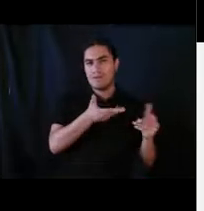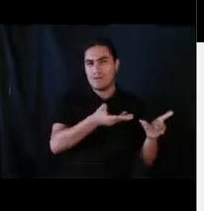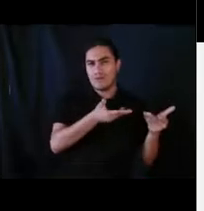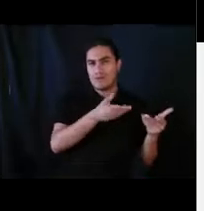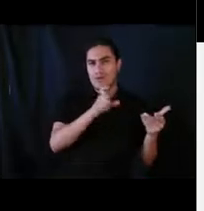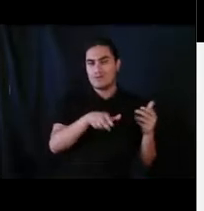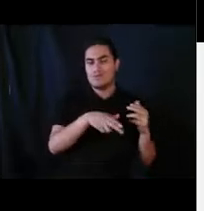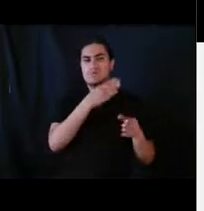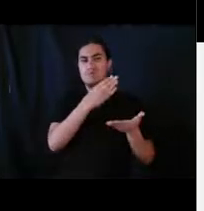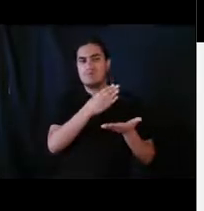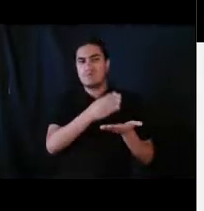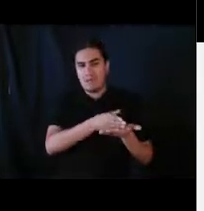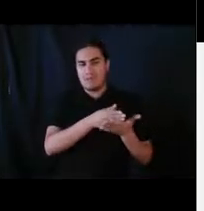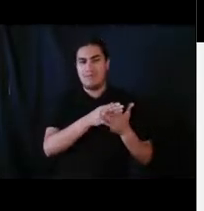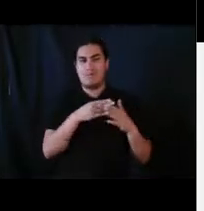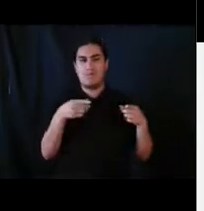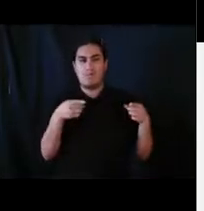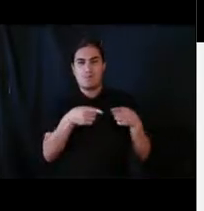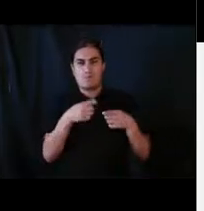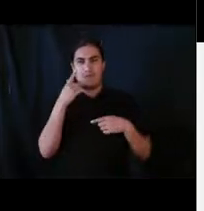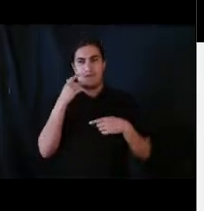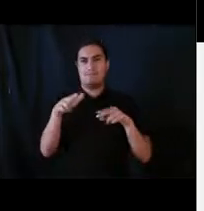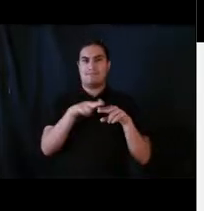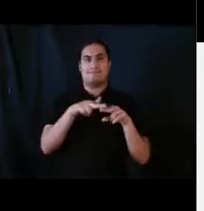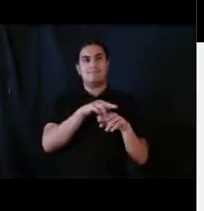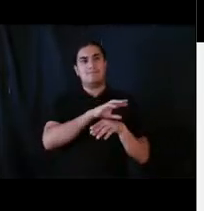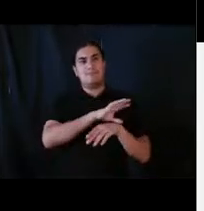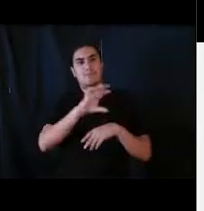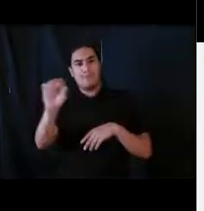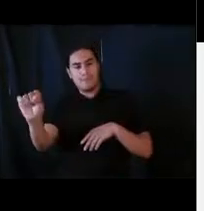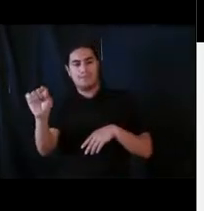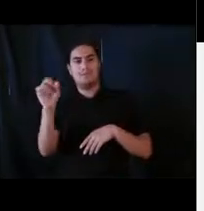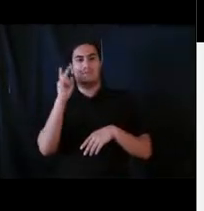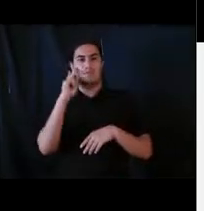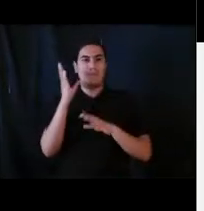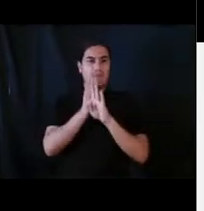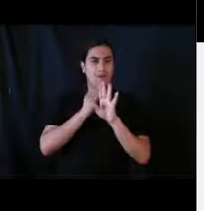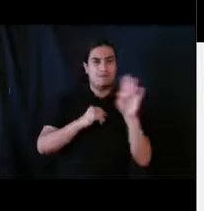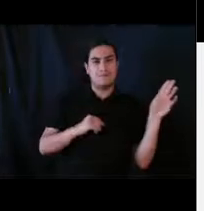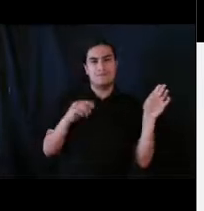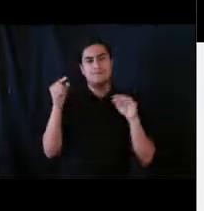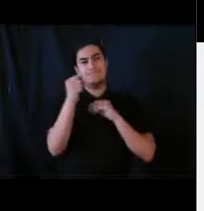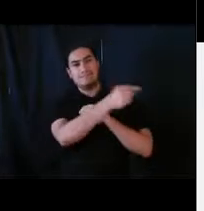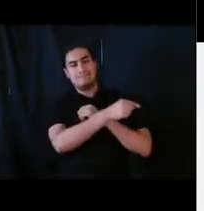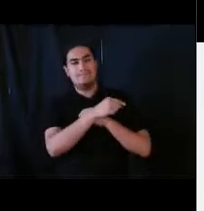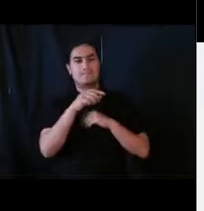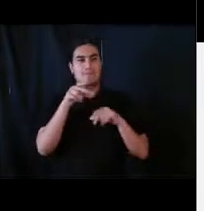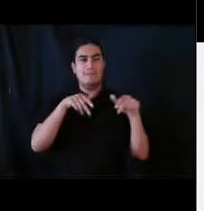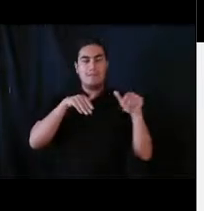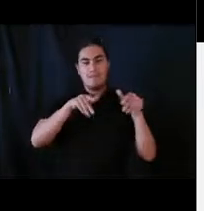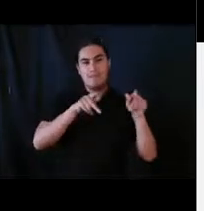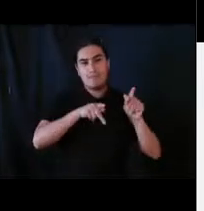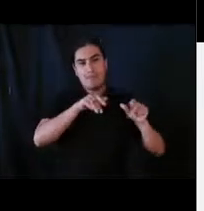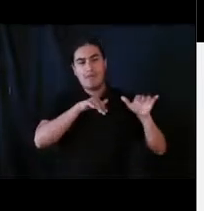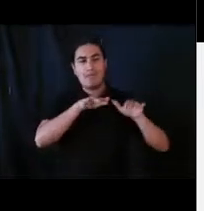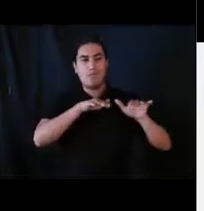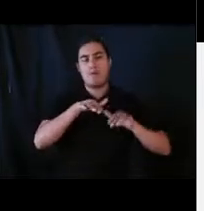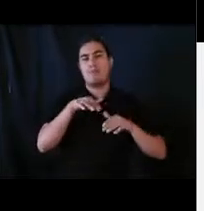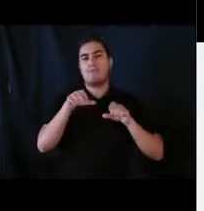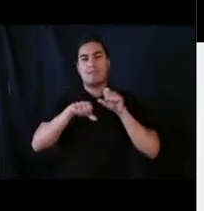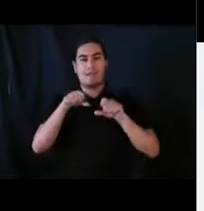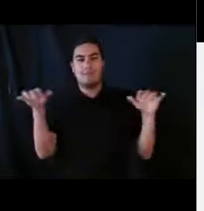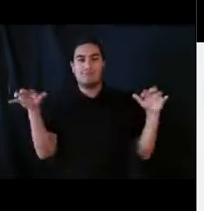stop on the corner because your light rail went by and then the bus came around the corner and then the people were on their bikes and the scooter went by and it was